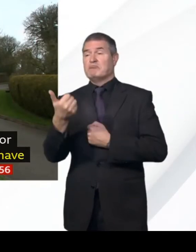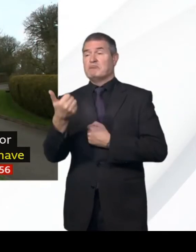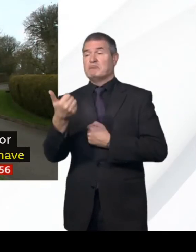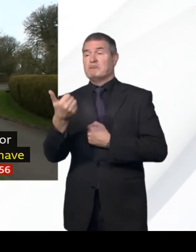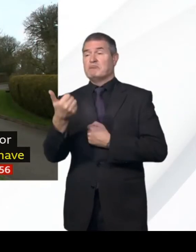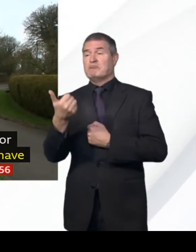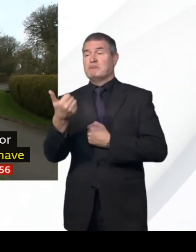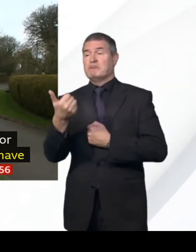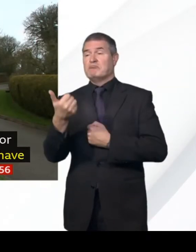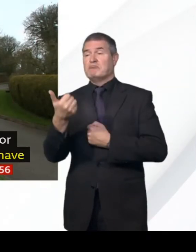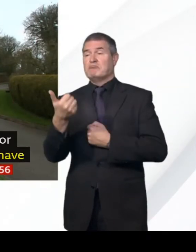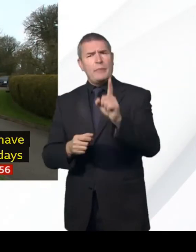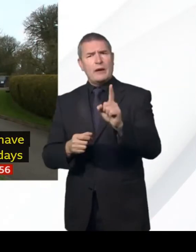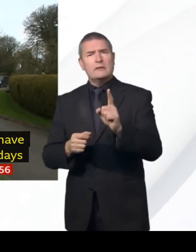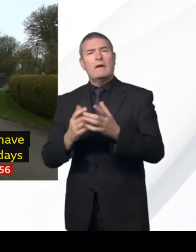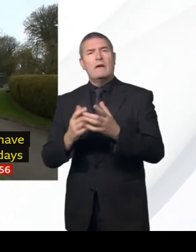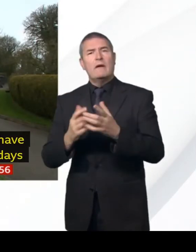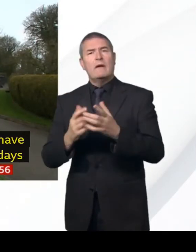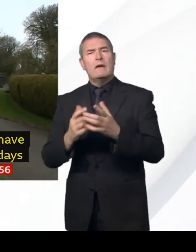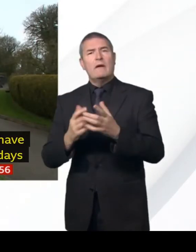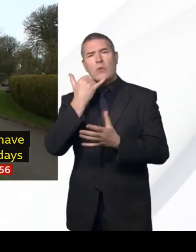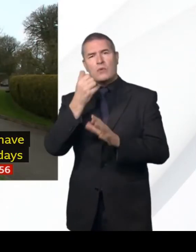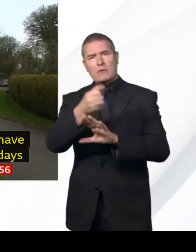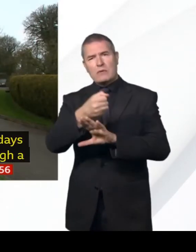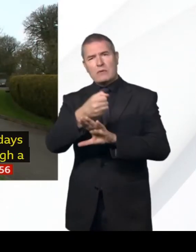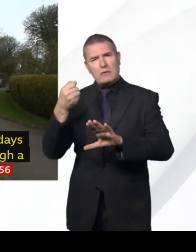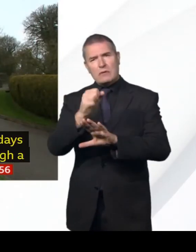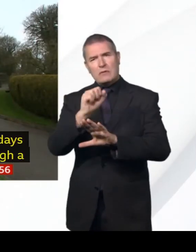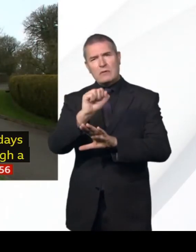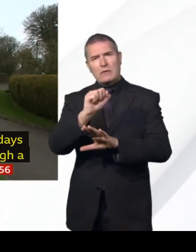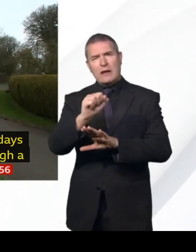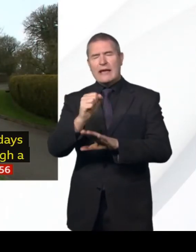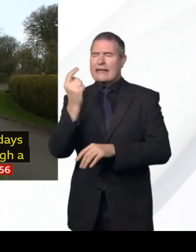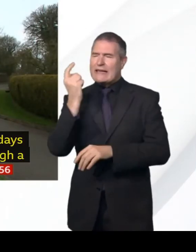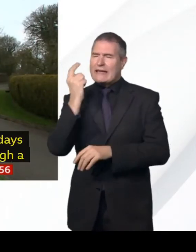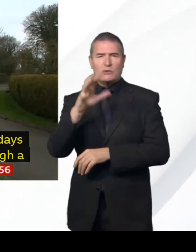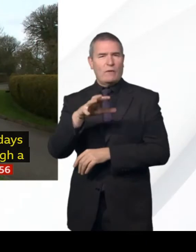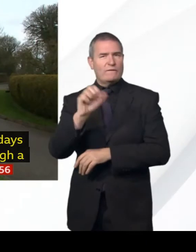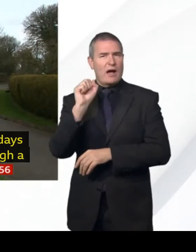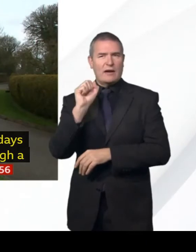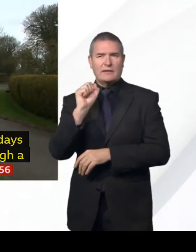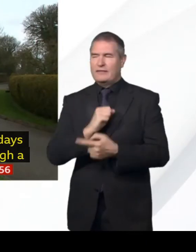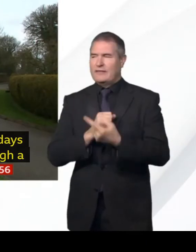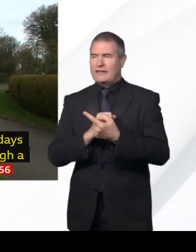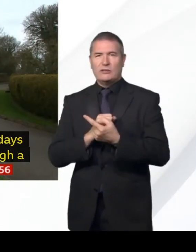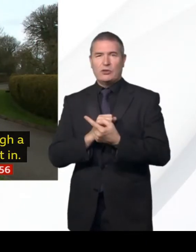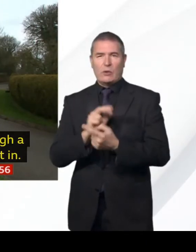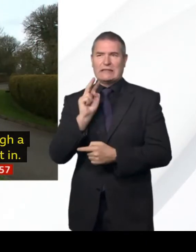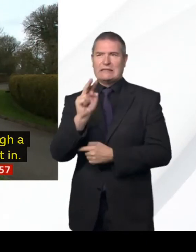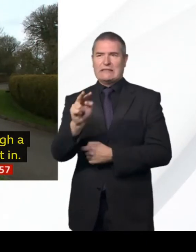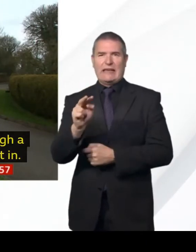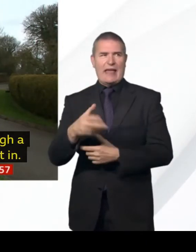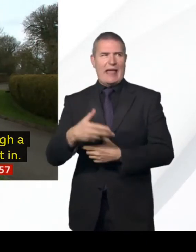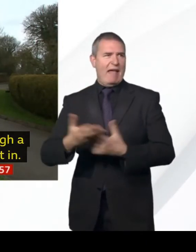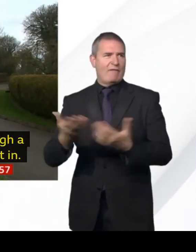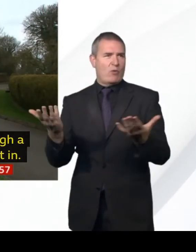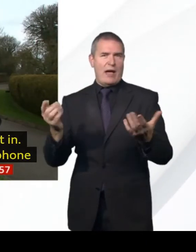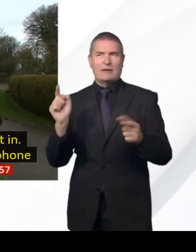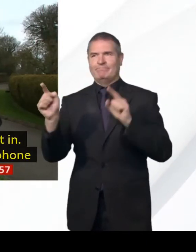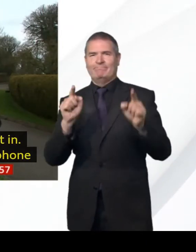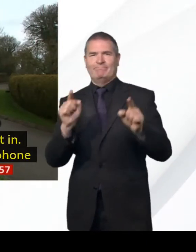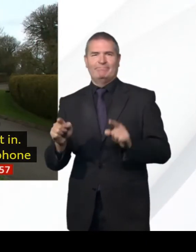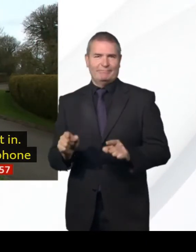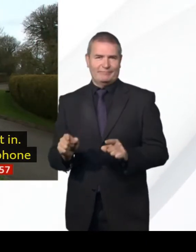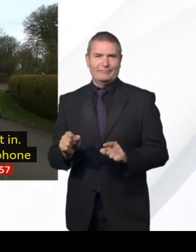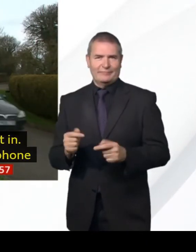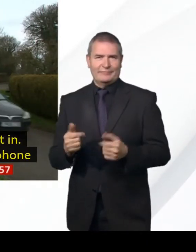from a telephone kiosk point of view, is that they are really easy to find. You can't miss them. They're bright red. I mean, it's fairly obvious as